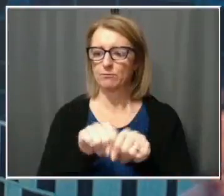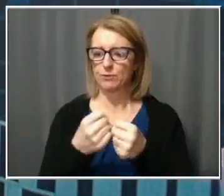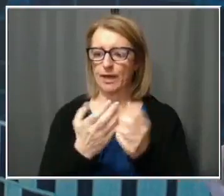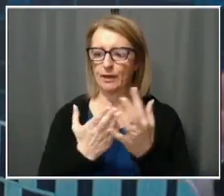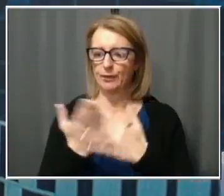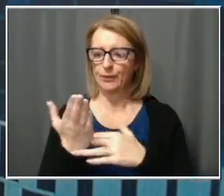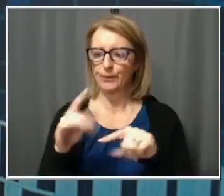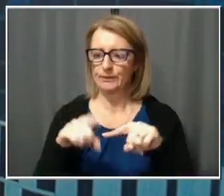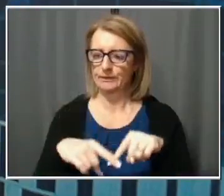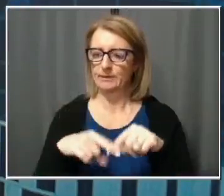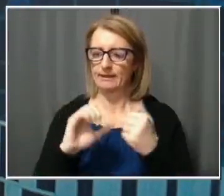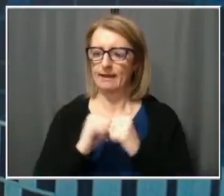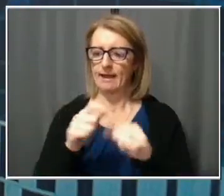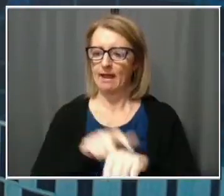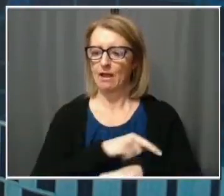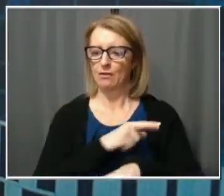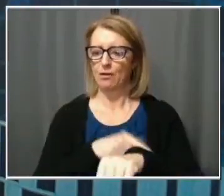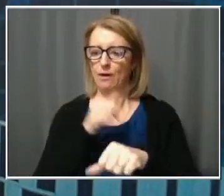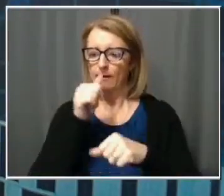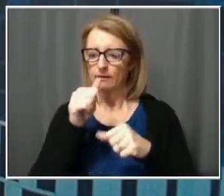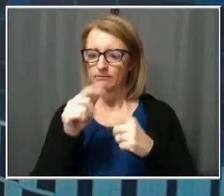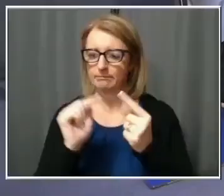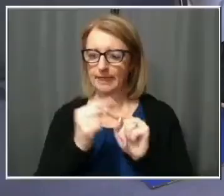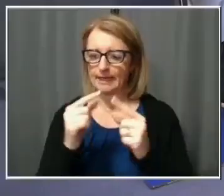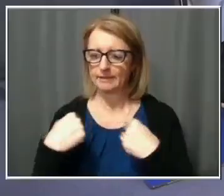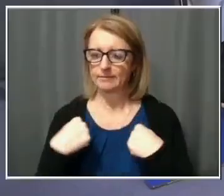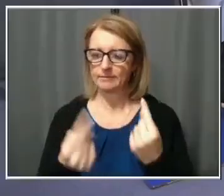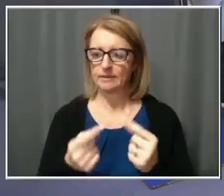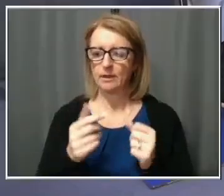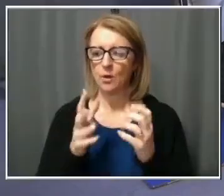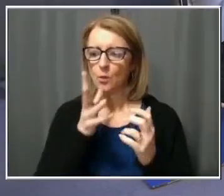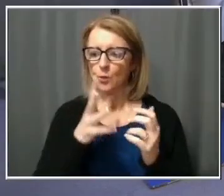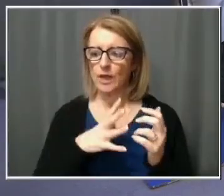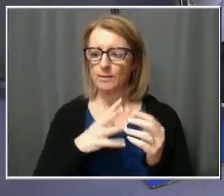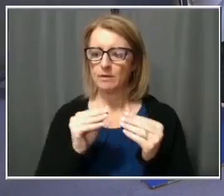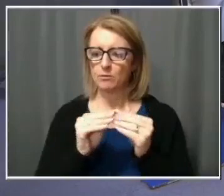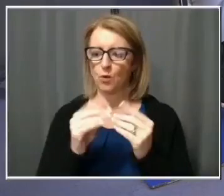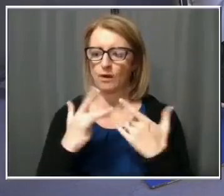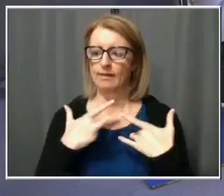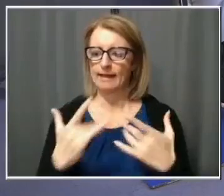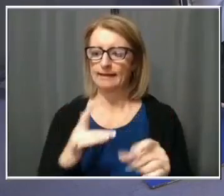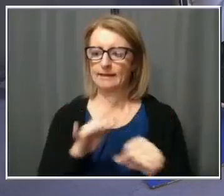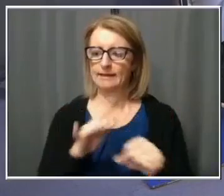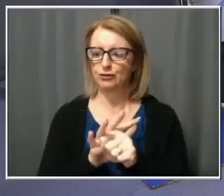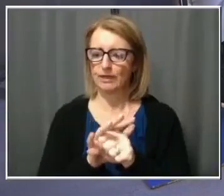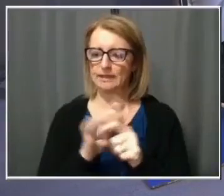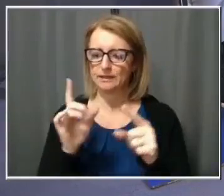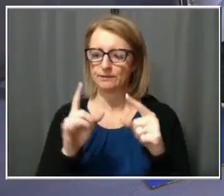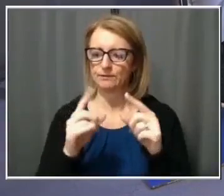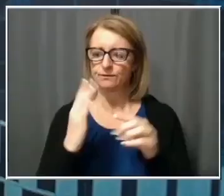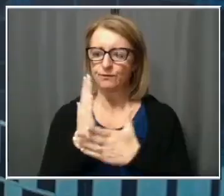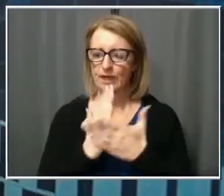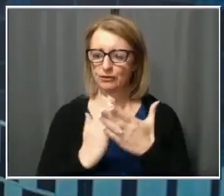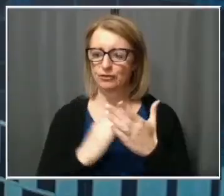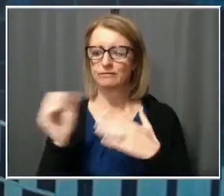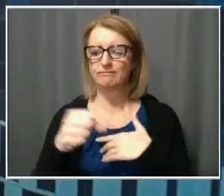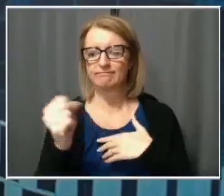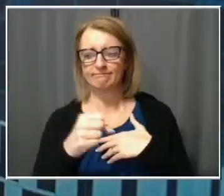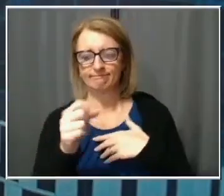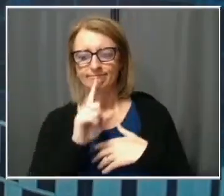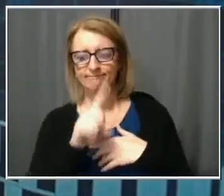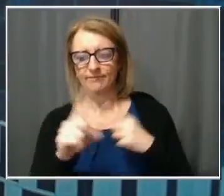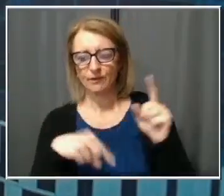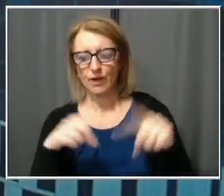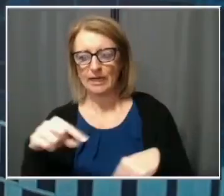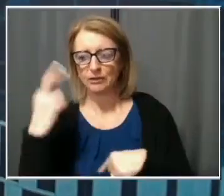depending on how long your pain has been present. So are women more likely to get stress fractures? They are. There's a variety of reasons for that. You know, I think the number one